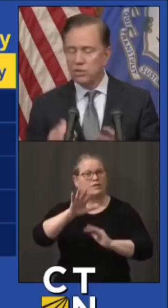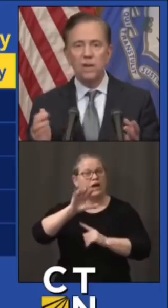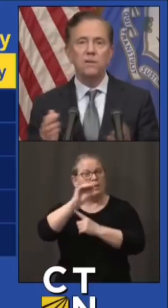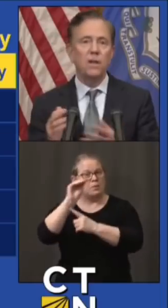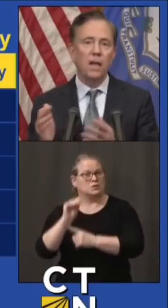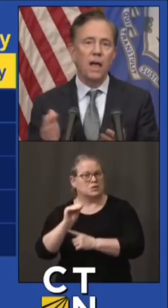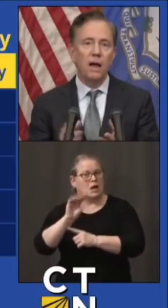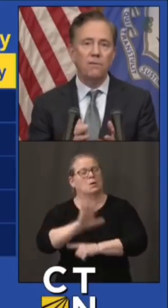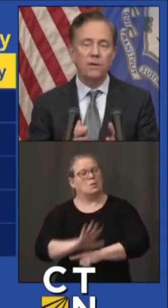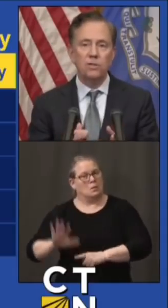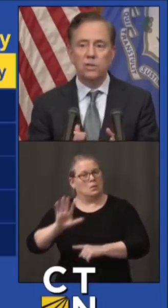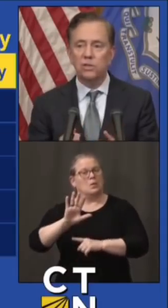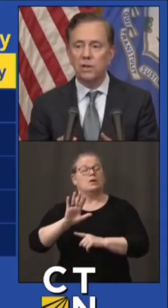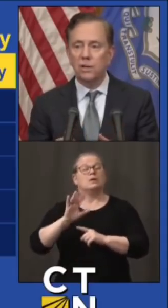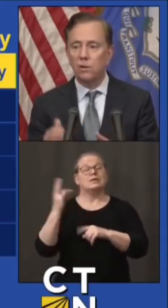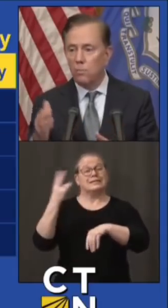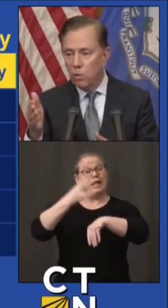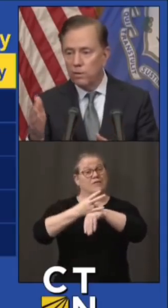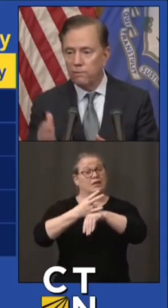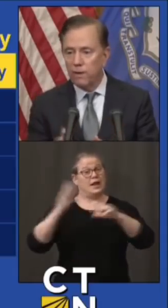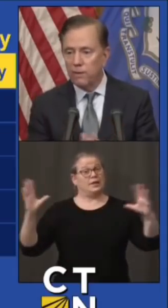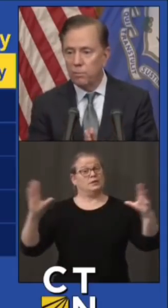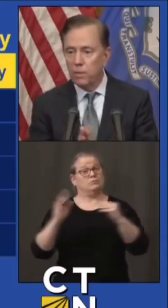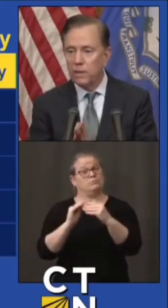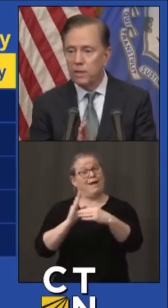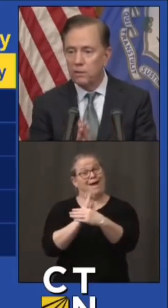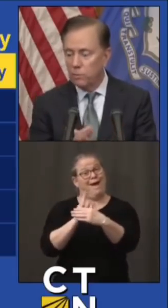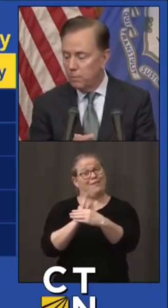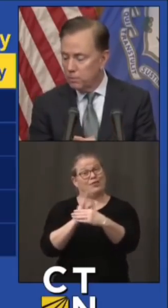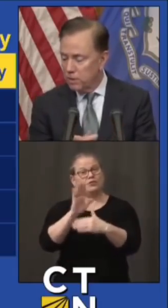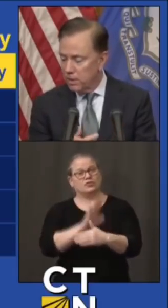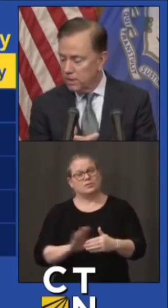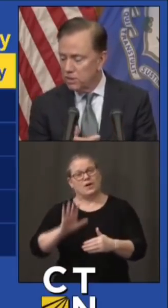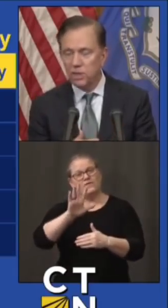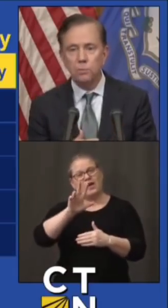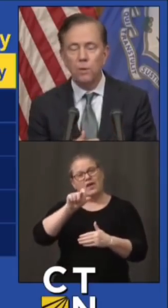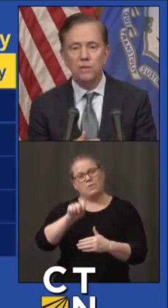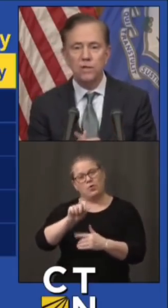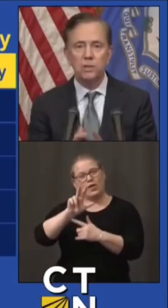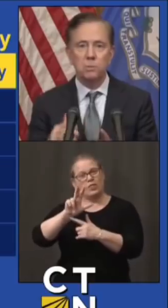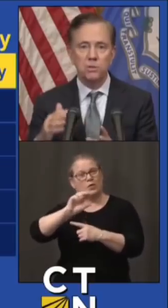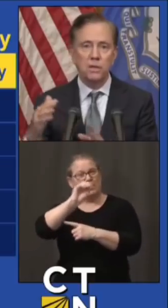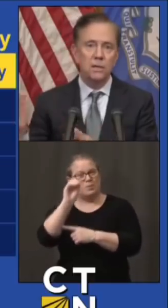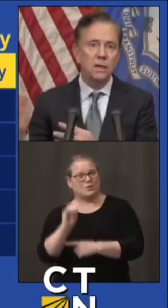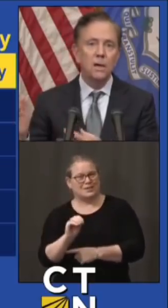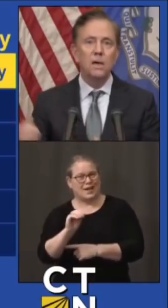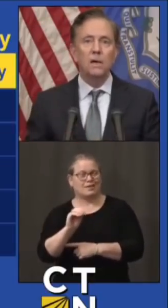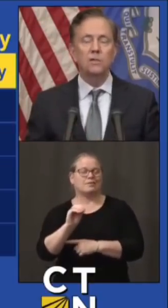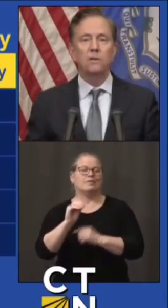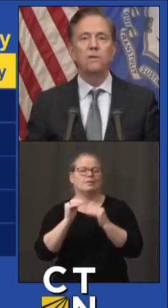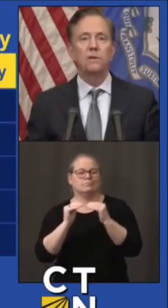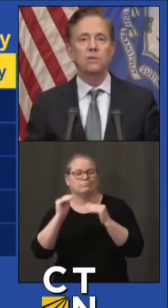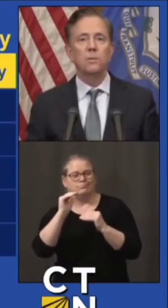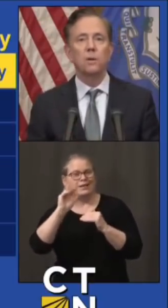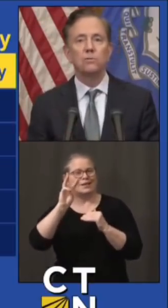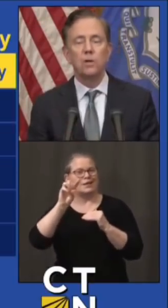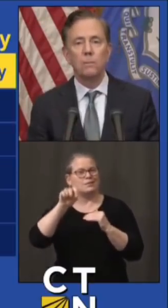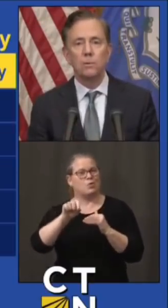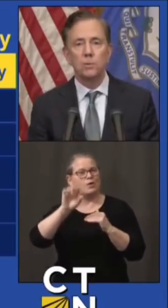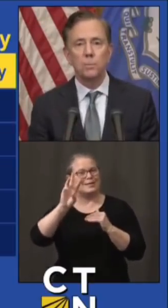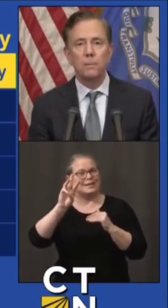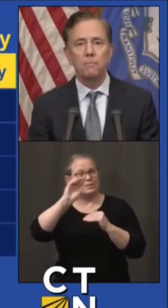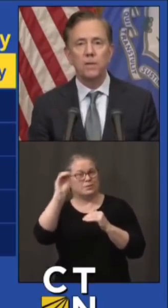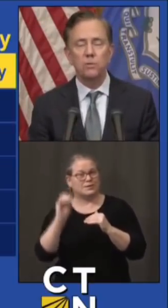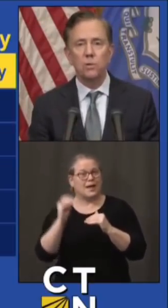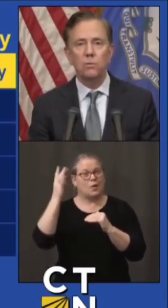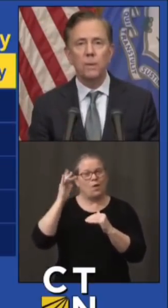Our 7-day average is a little more than 5.3%. It's 6.6% because of some of those